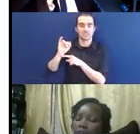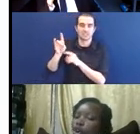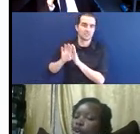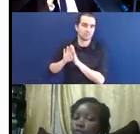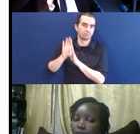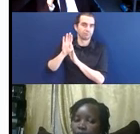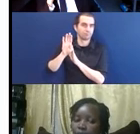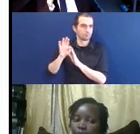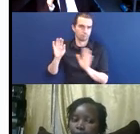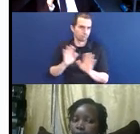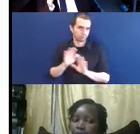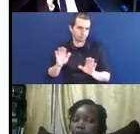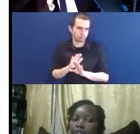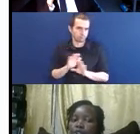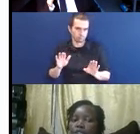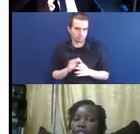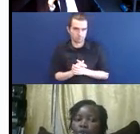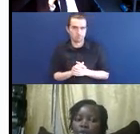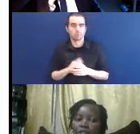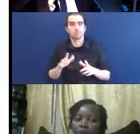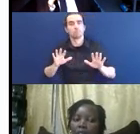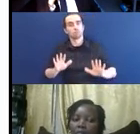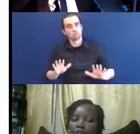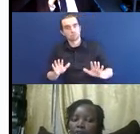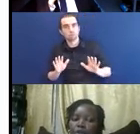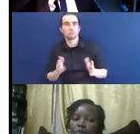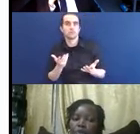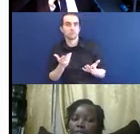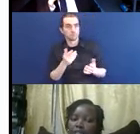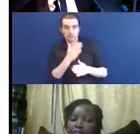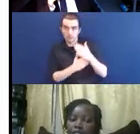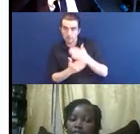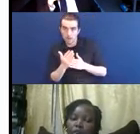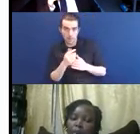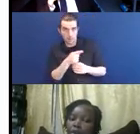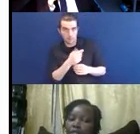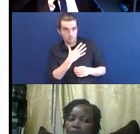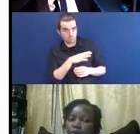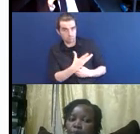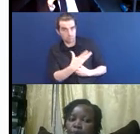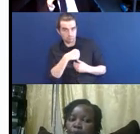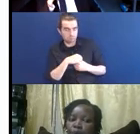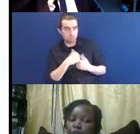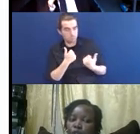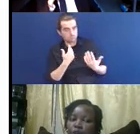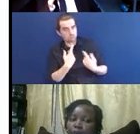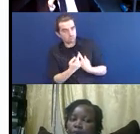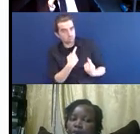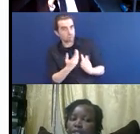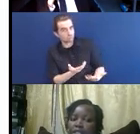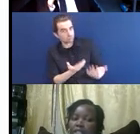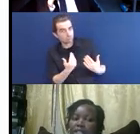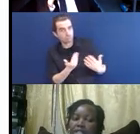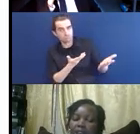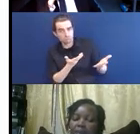feel comfortable. Don't assume that the work environment will be unsafe if you employ disabled people or an